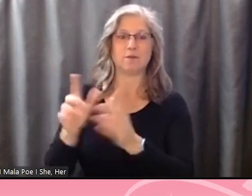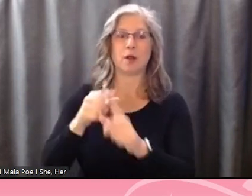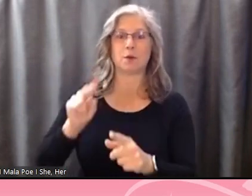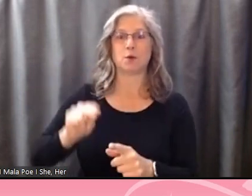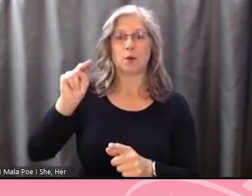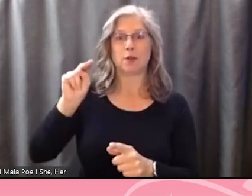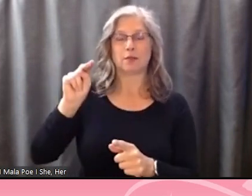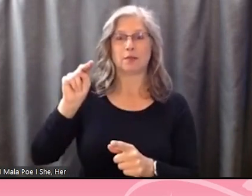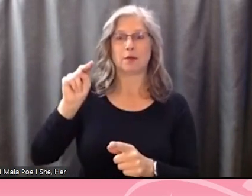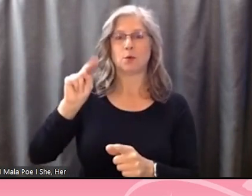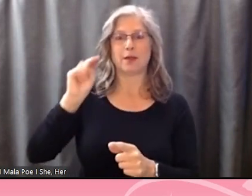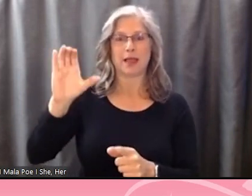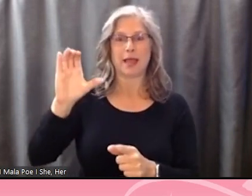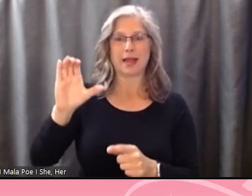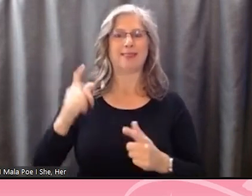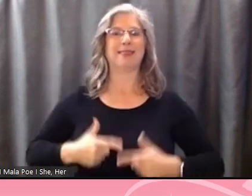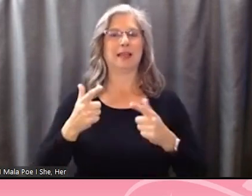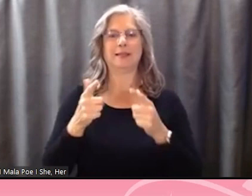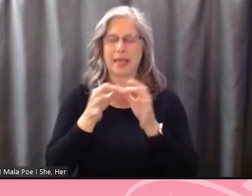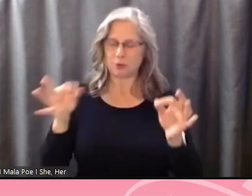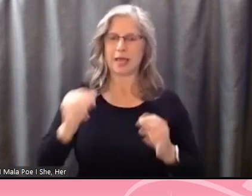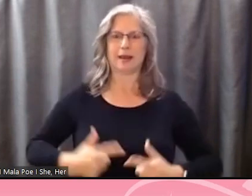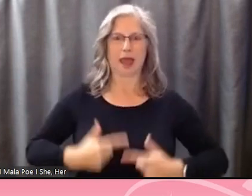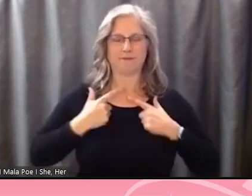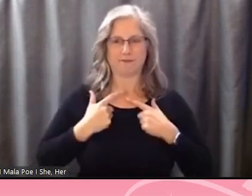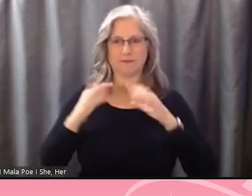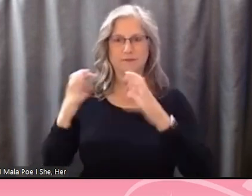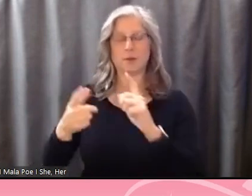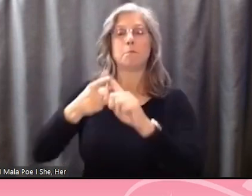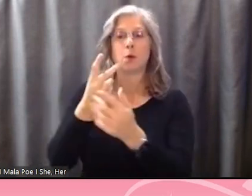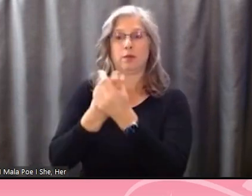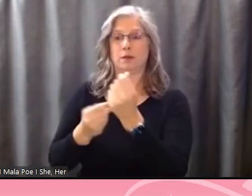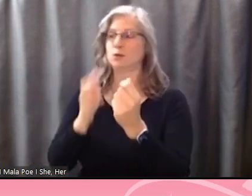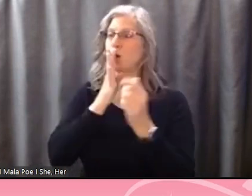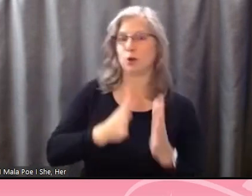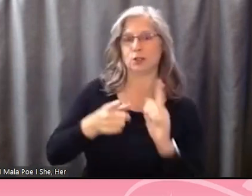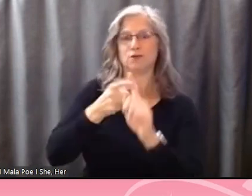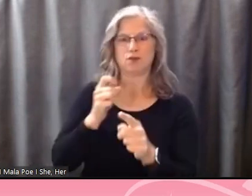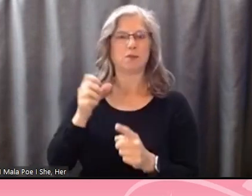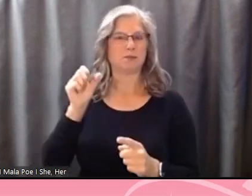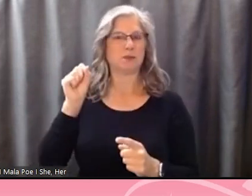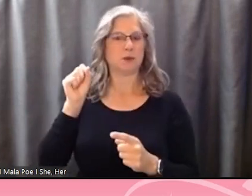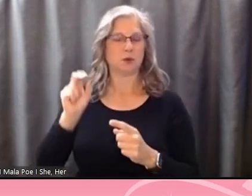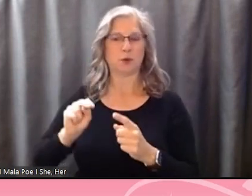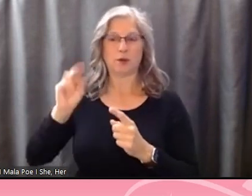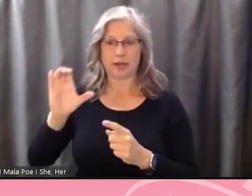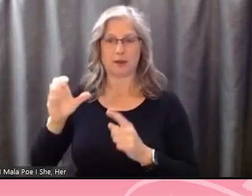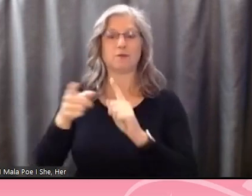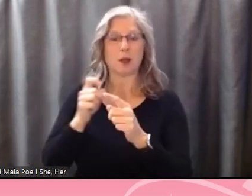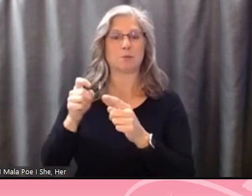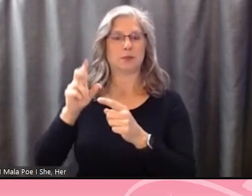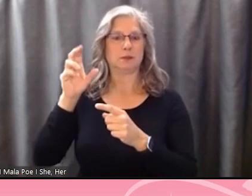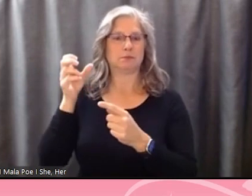Language and Life Project. It shows two talkers. They're both from North Carolina, which is in the southern United States. If you